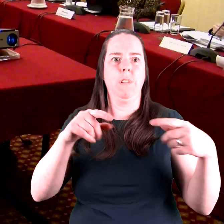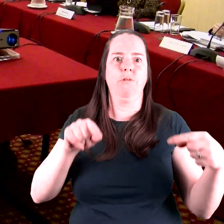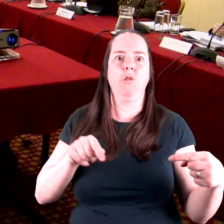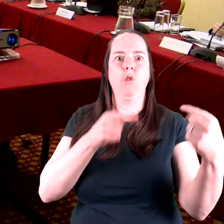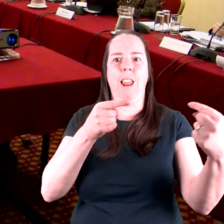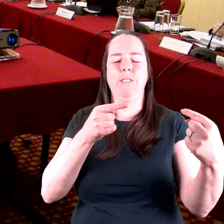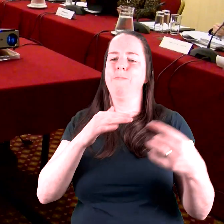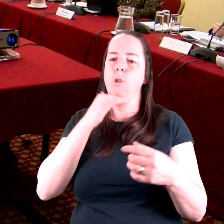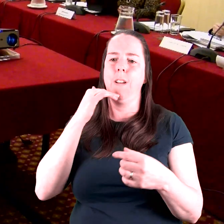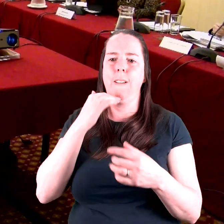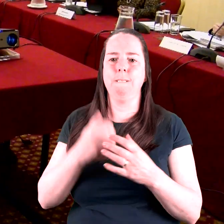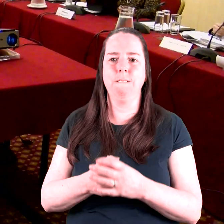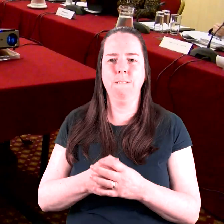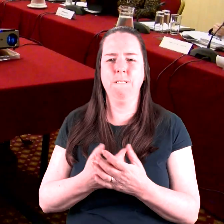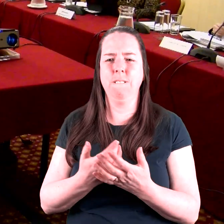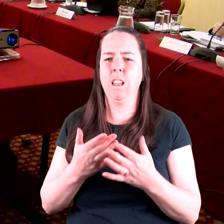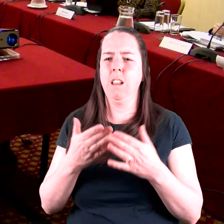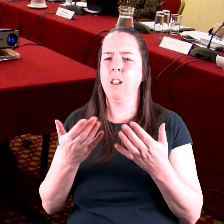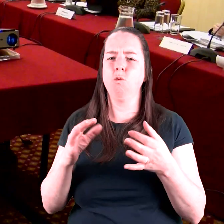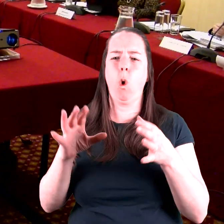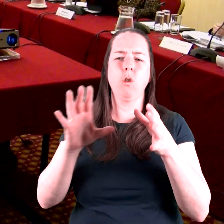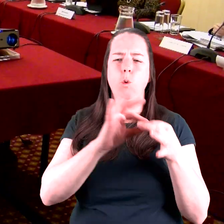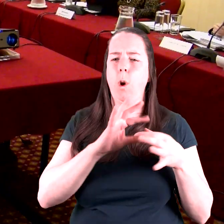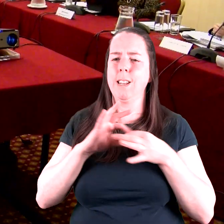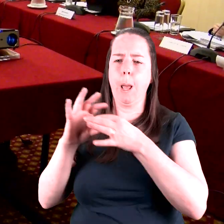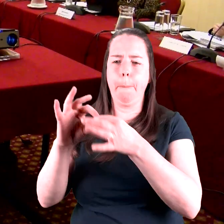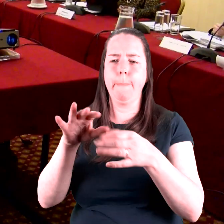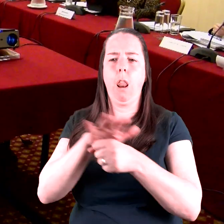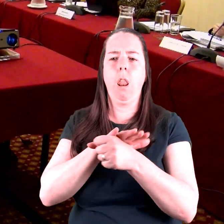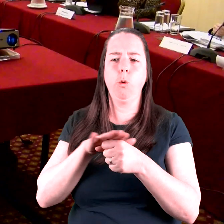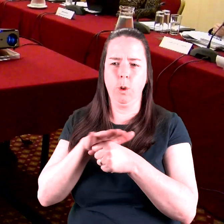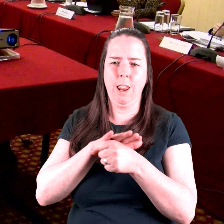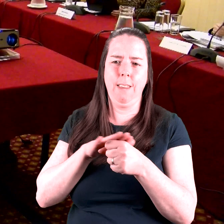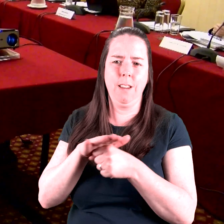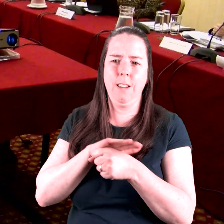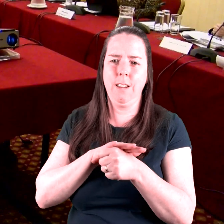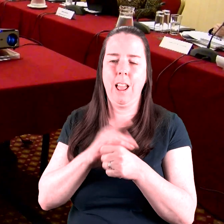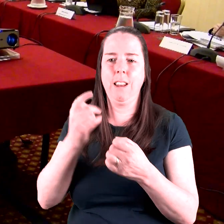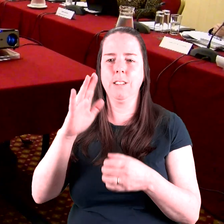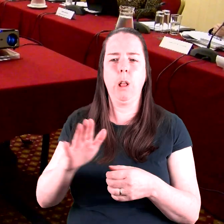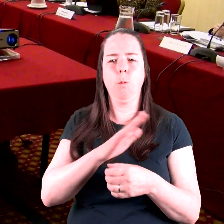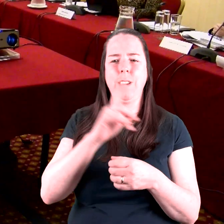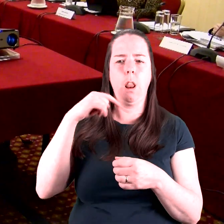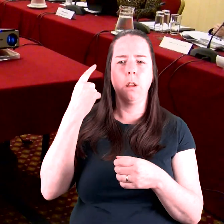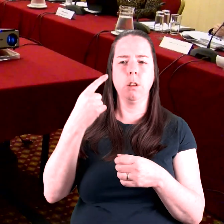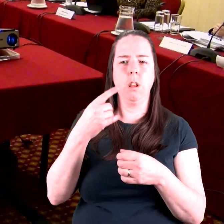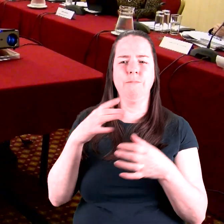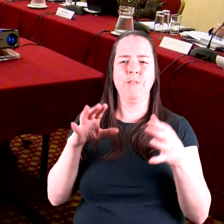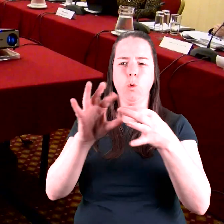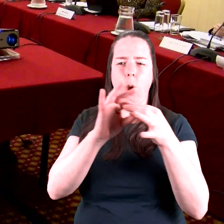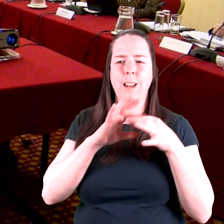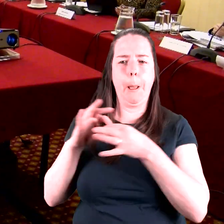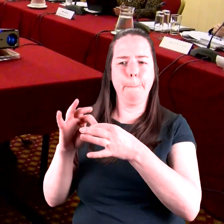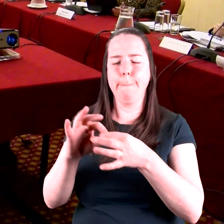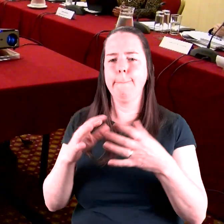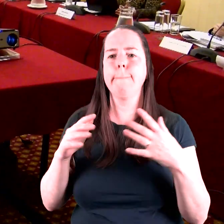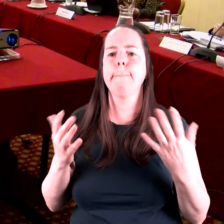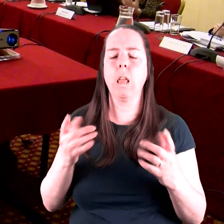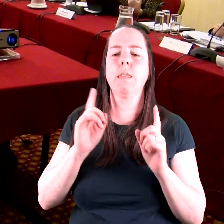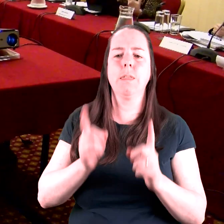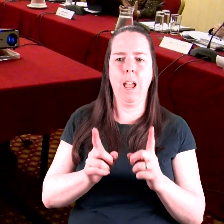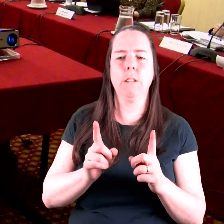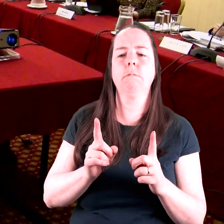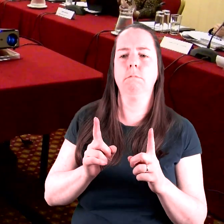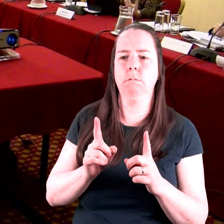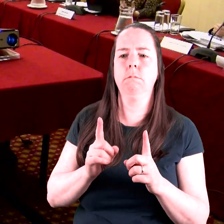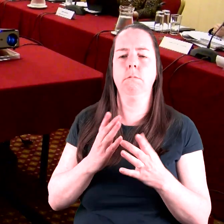of the challenge, and it's not that joined up both locally and at South West London level.